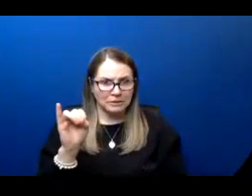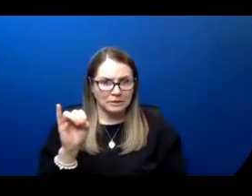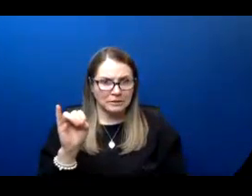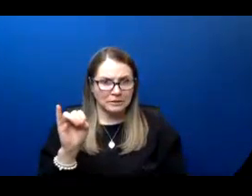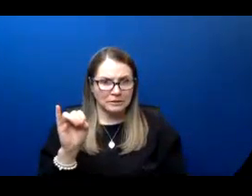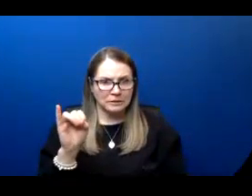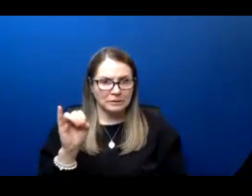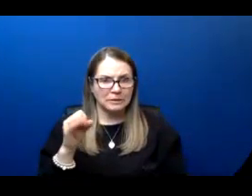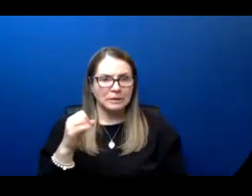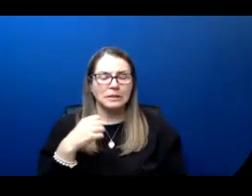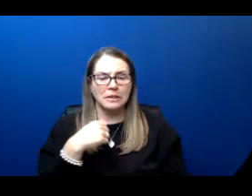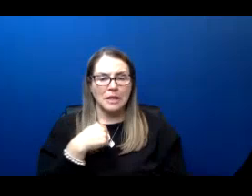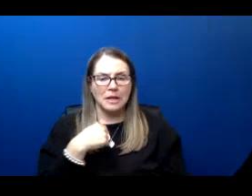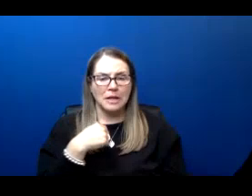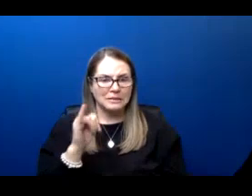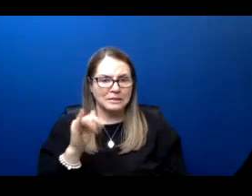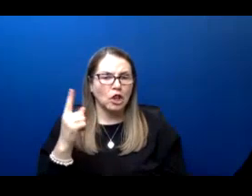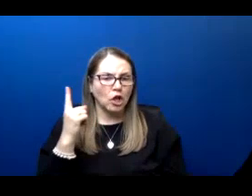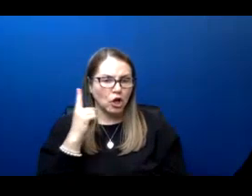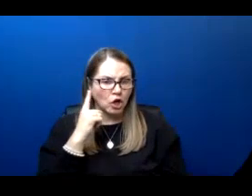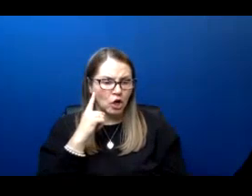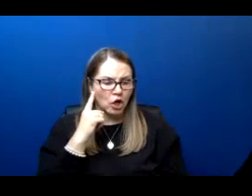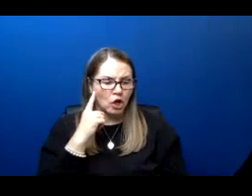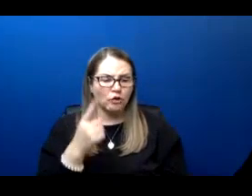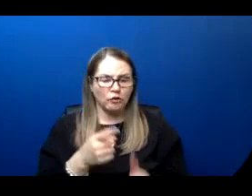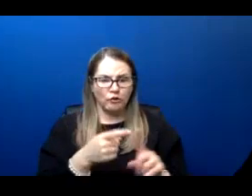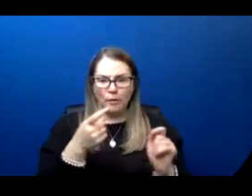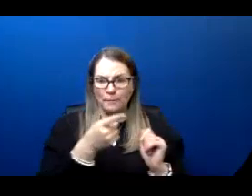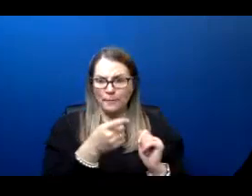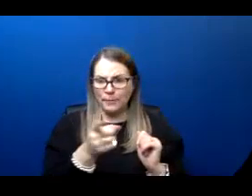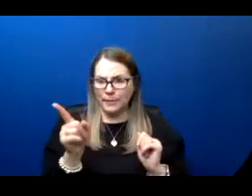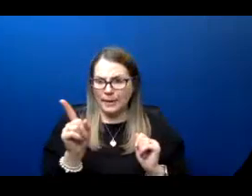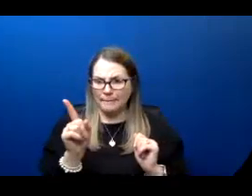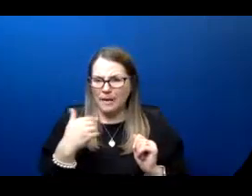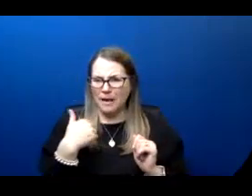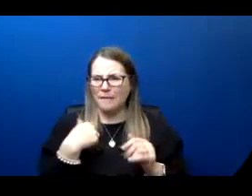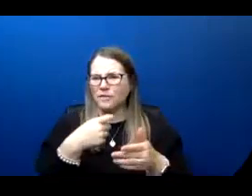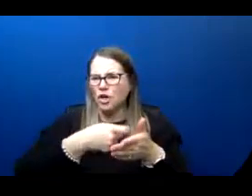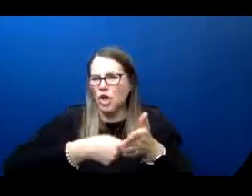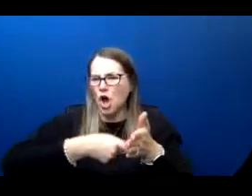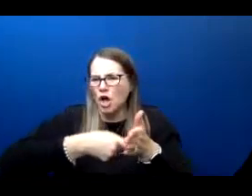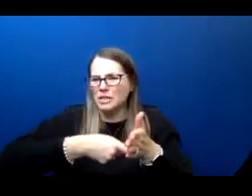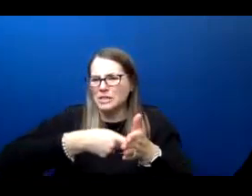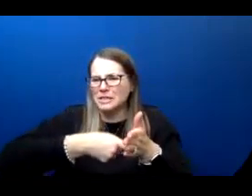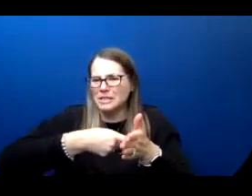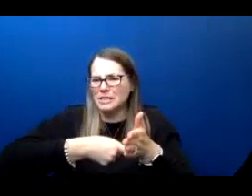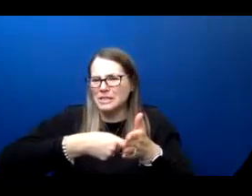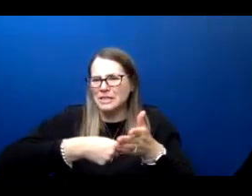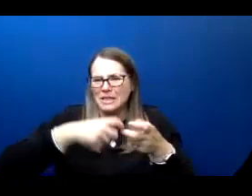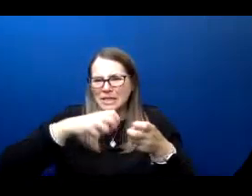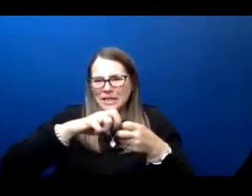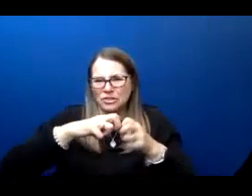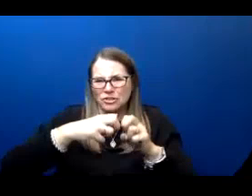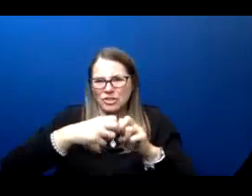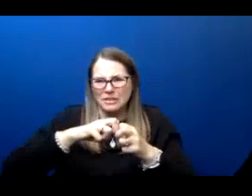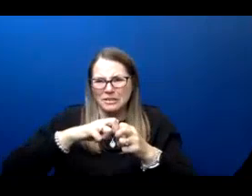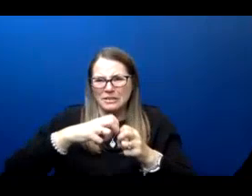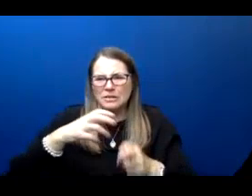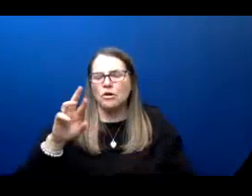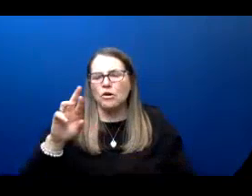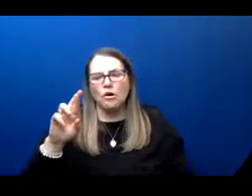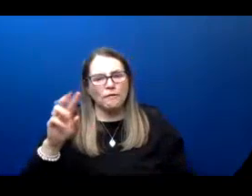still hearing that a lot of them have, cost issues because either the pharmacies that are around them don't take